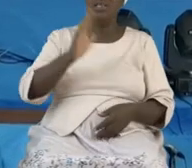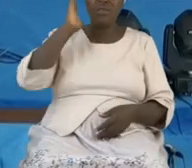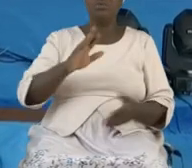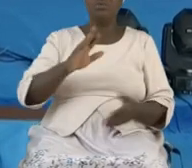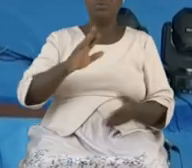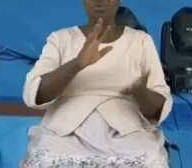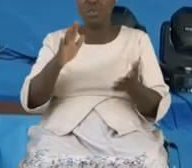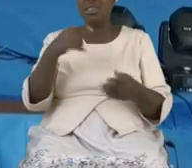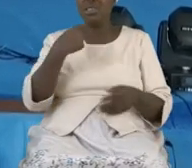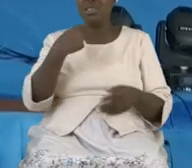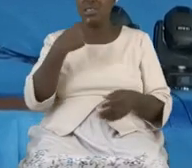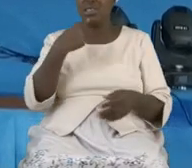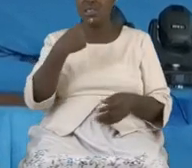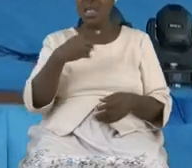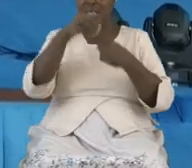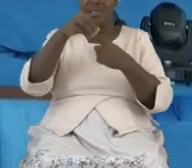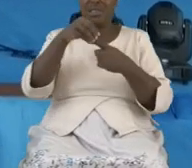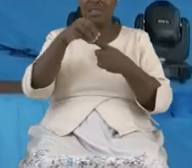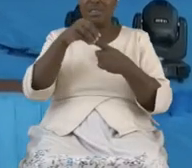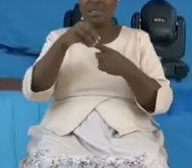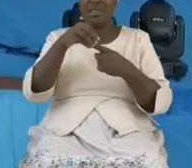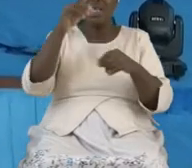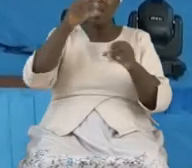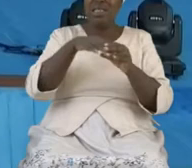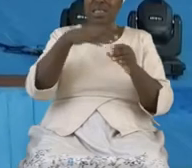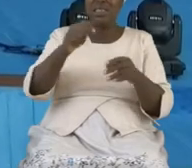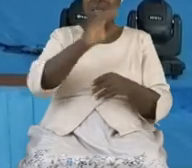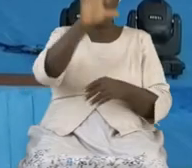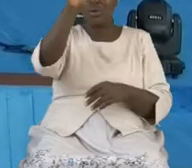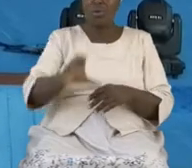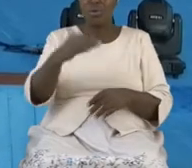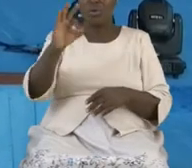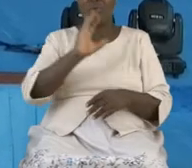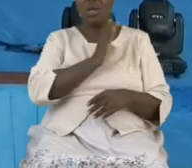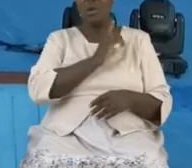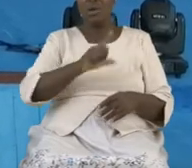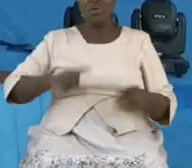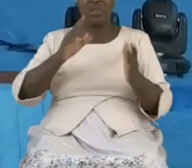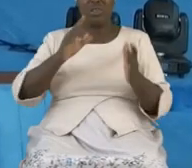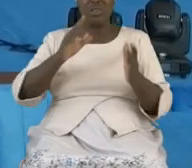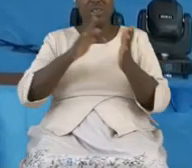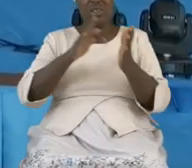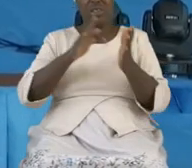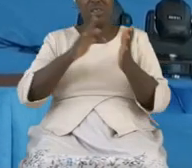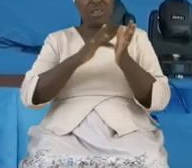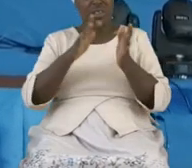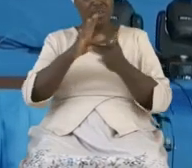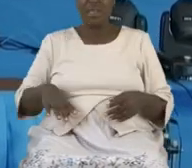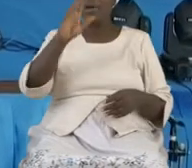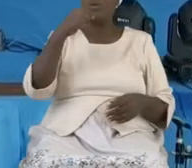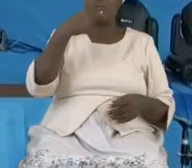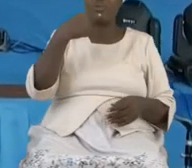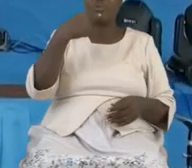save, except in the cross of our Lord Jesus Christ, by whom